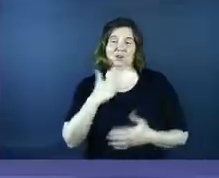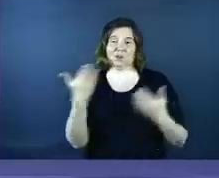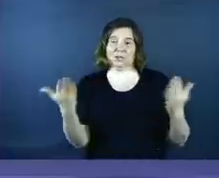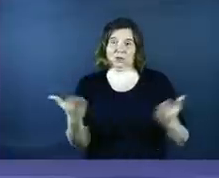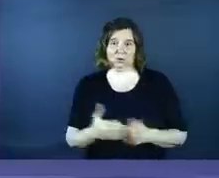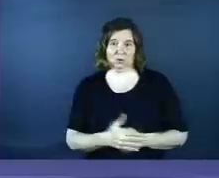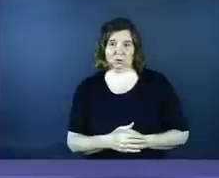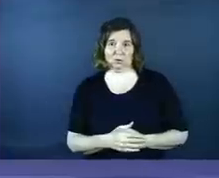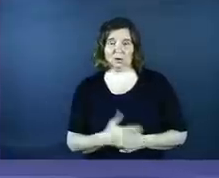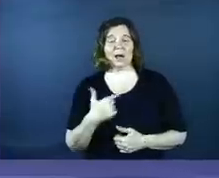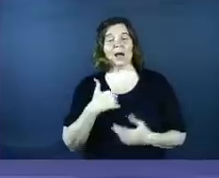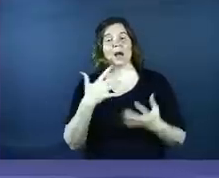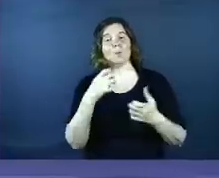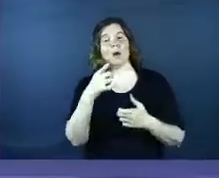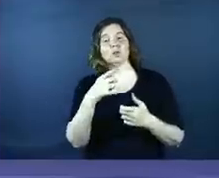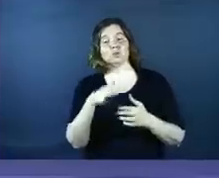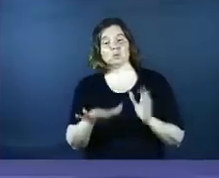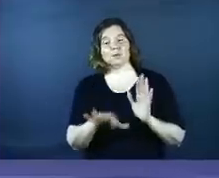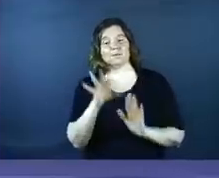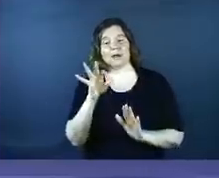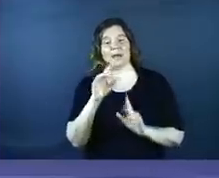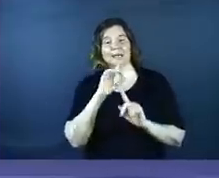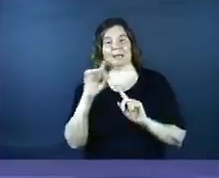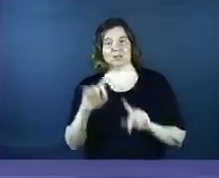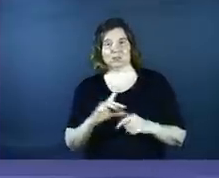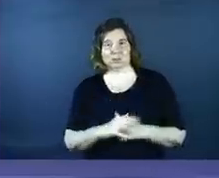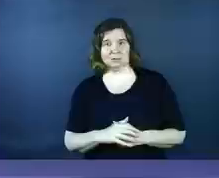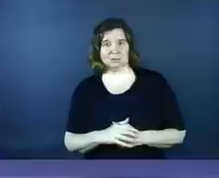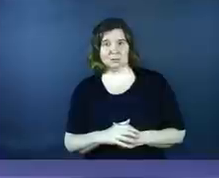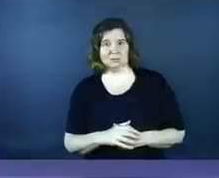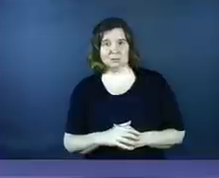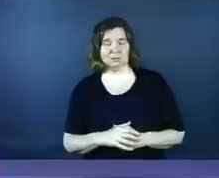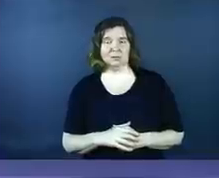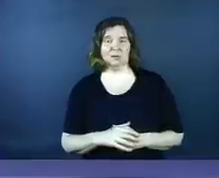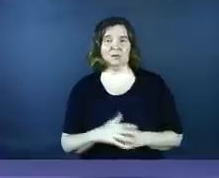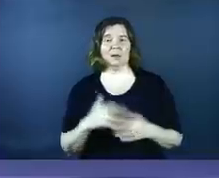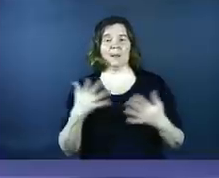here. I want you to find answers.